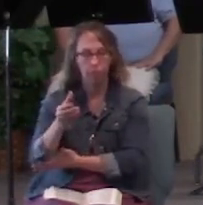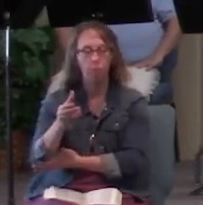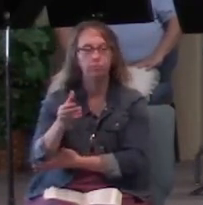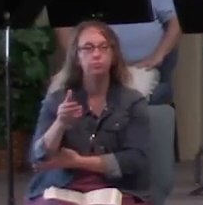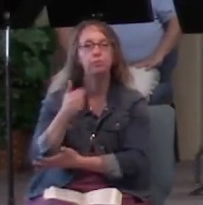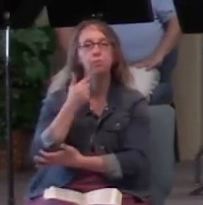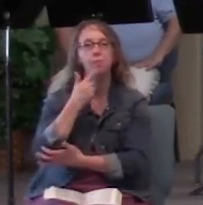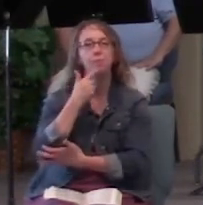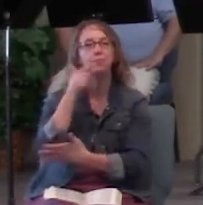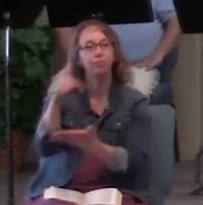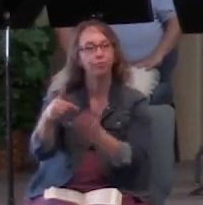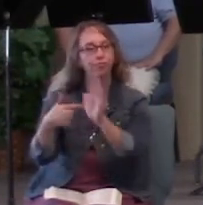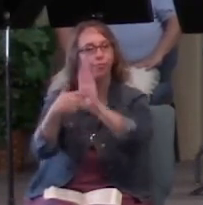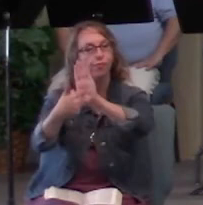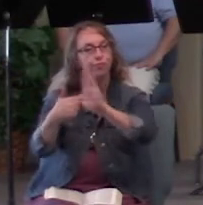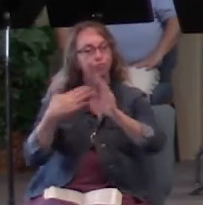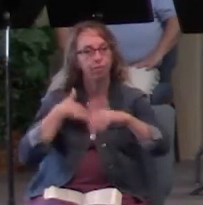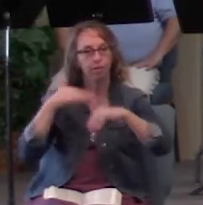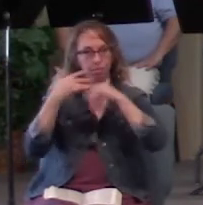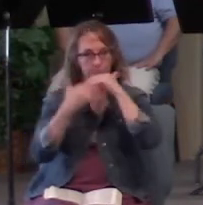And he said, "This represents my blood.